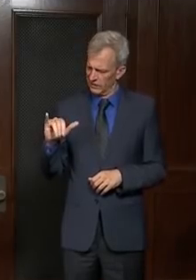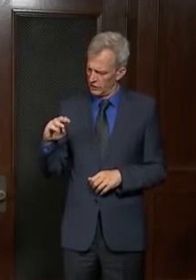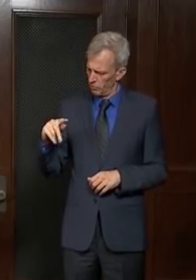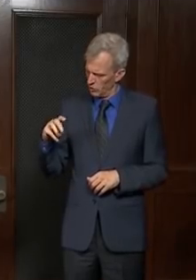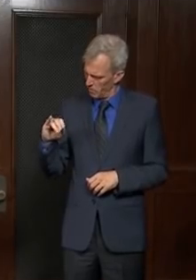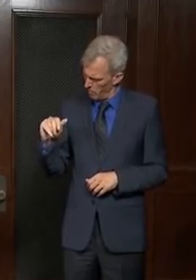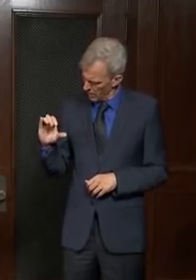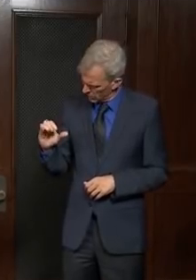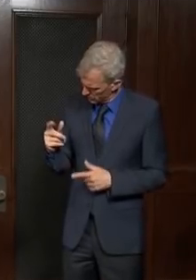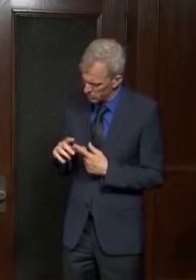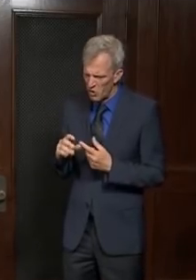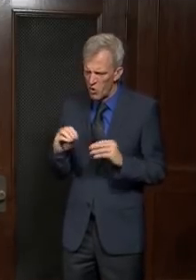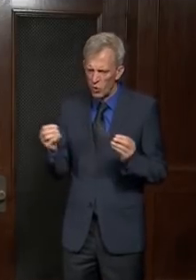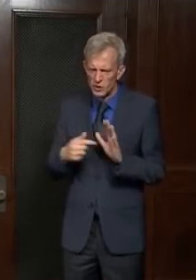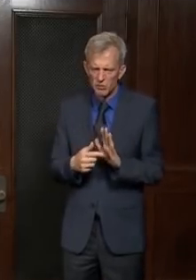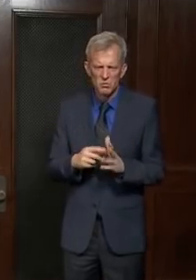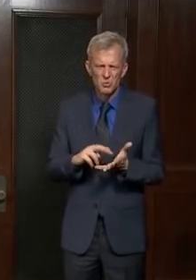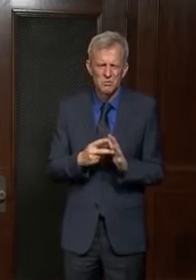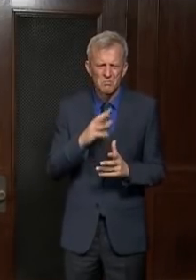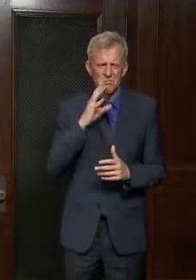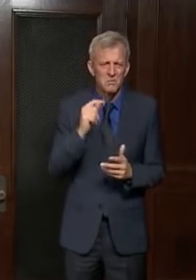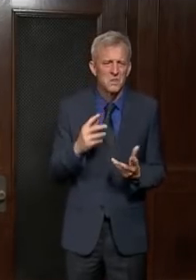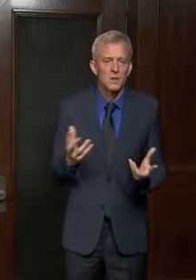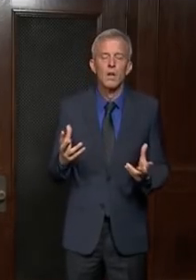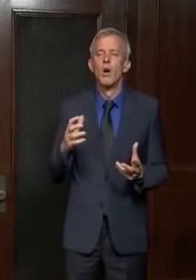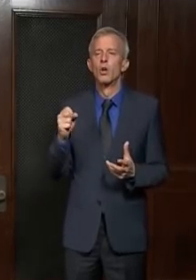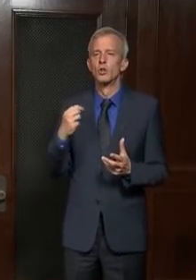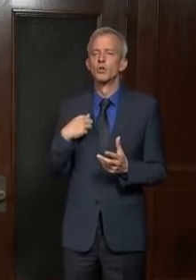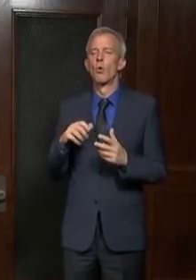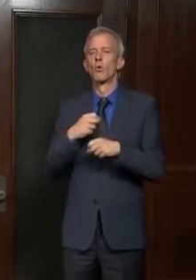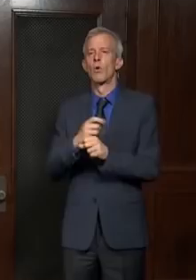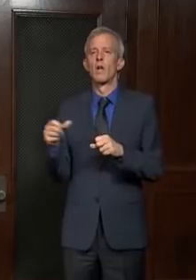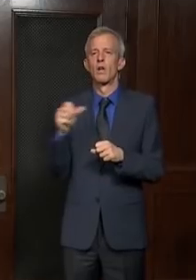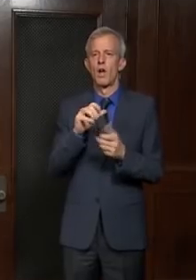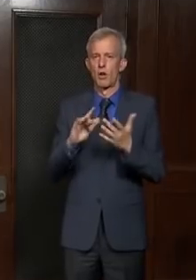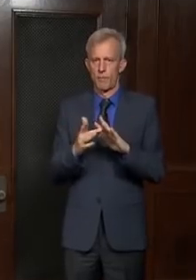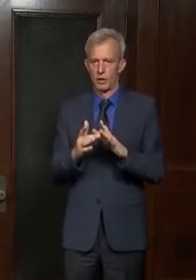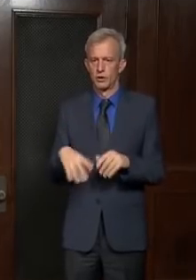is about dispelling this misinformation and disinformation at